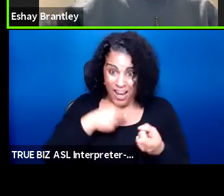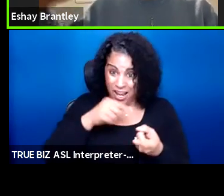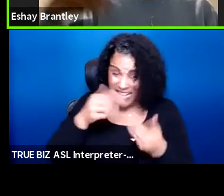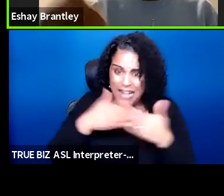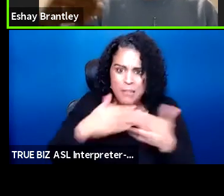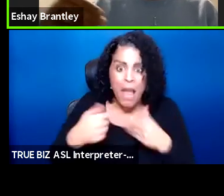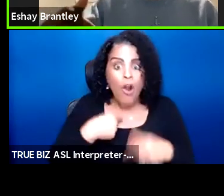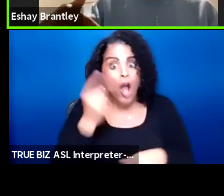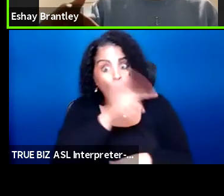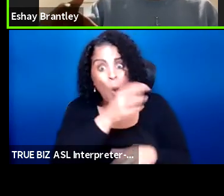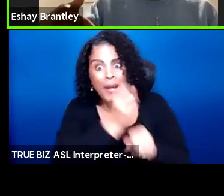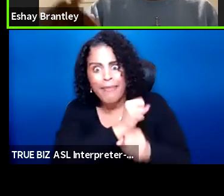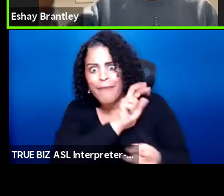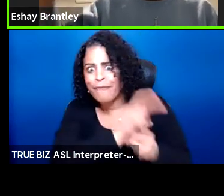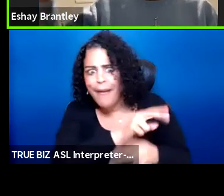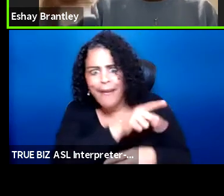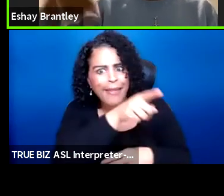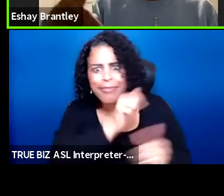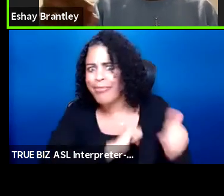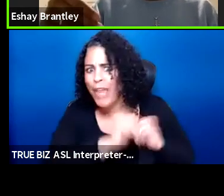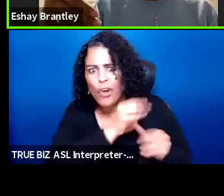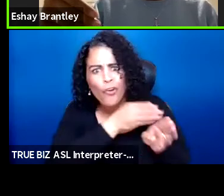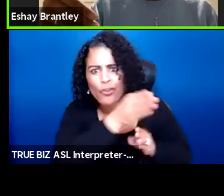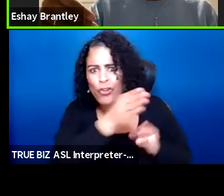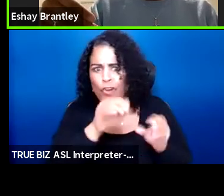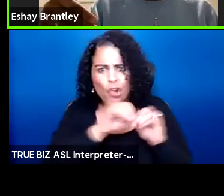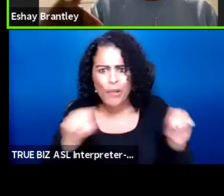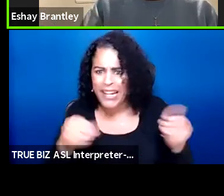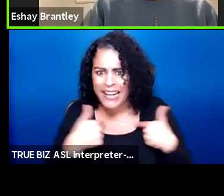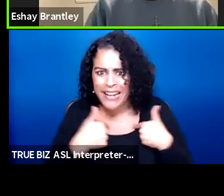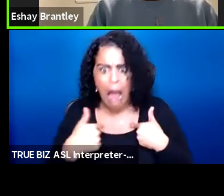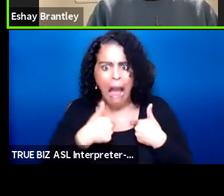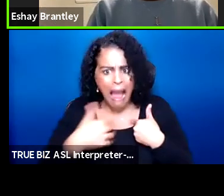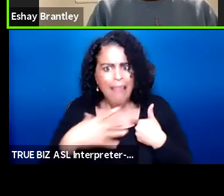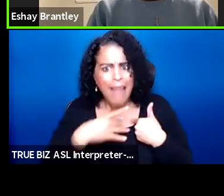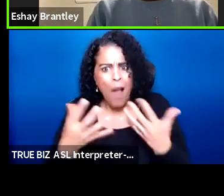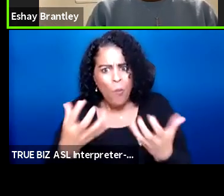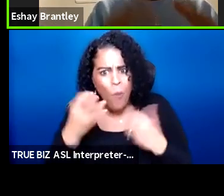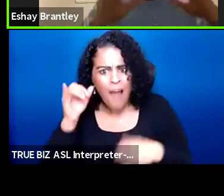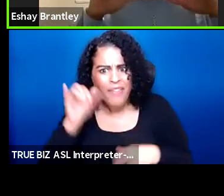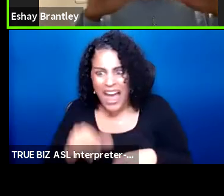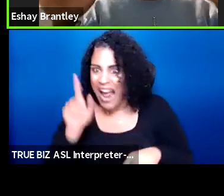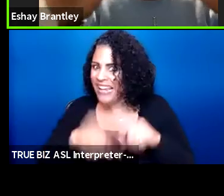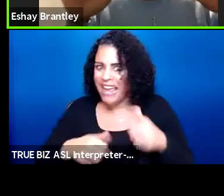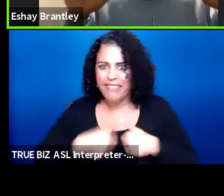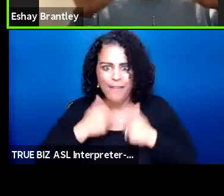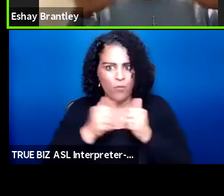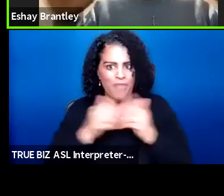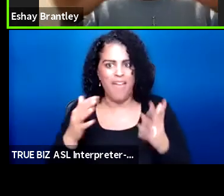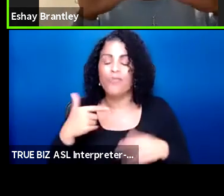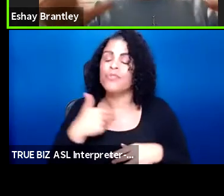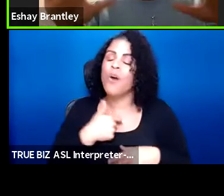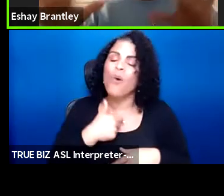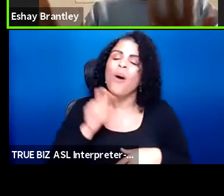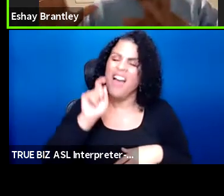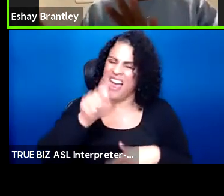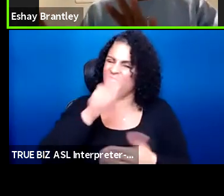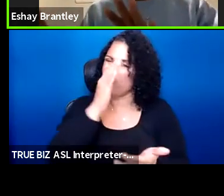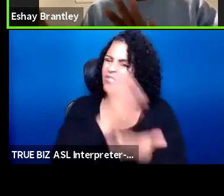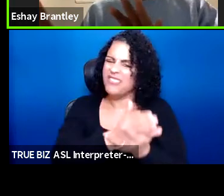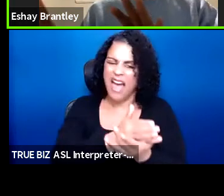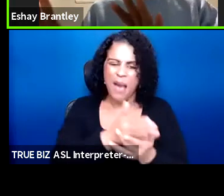not? I want this. I can't live without this, you know? yeah, we have to stop